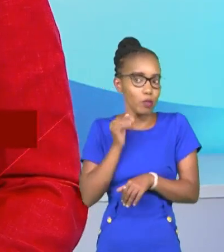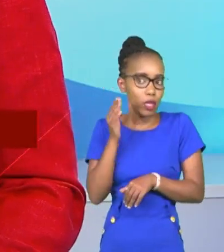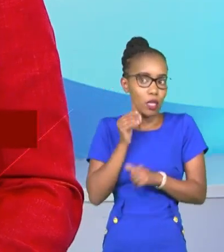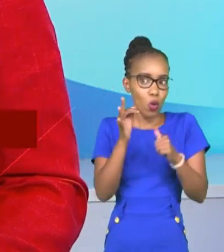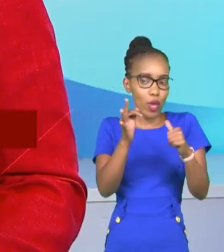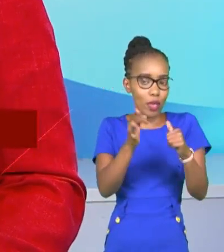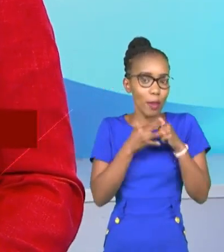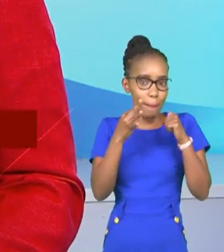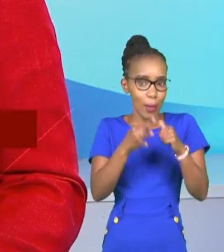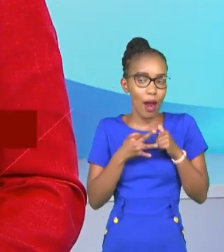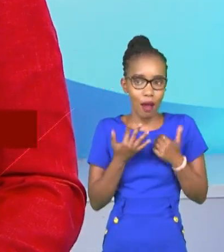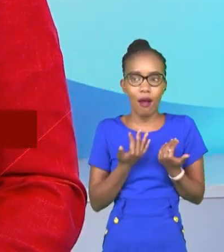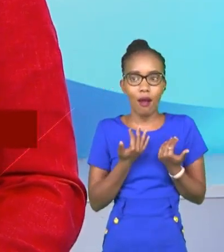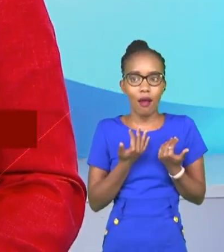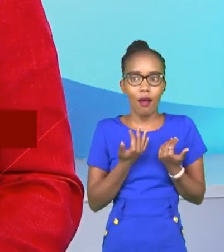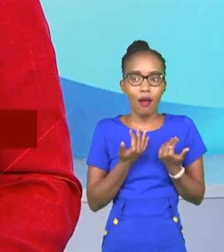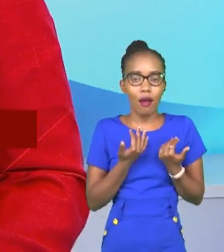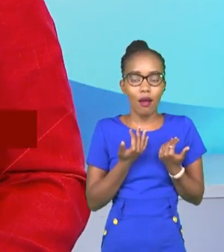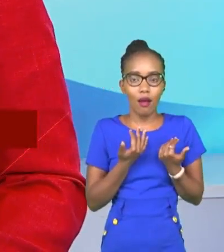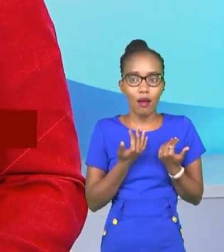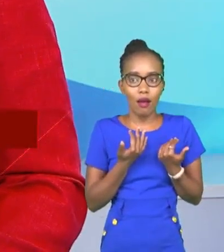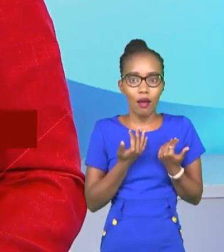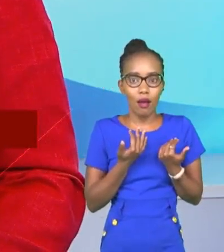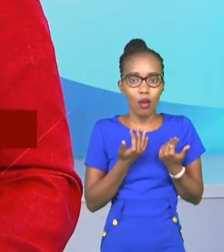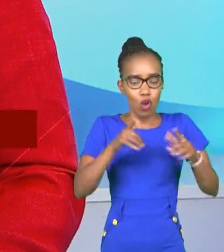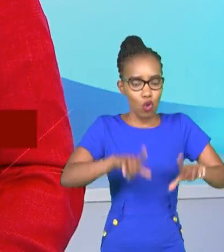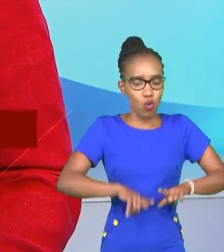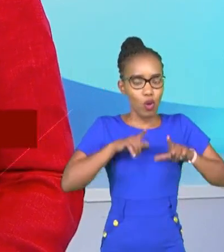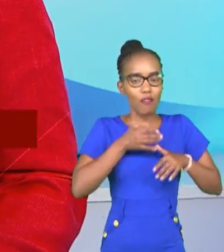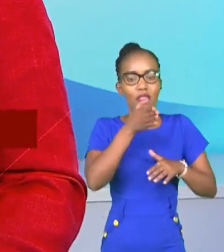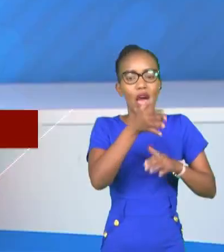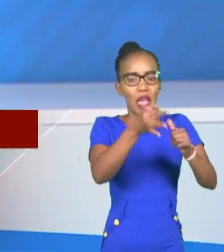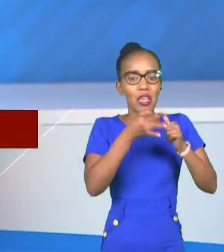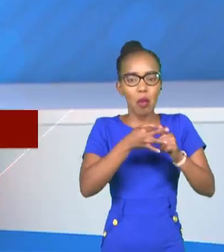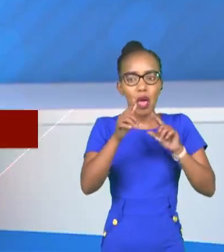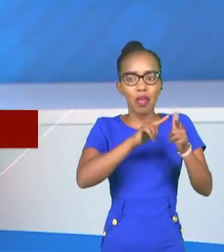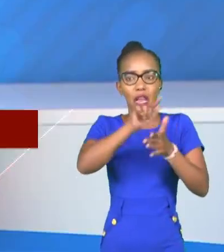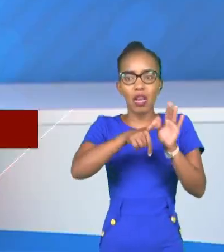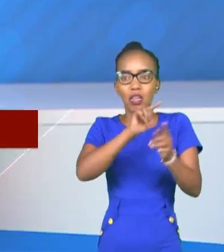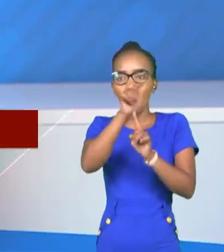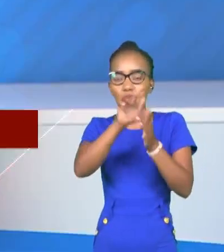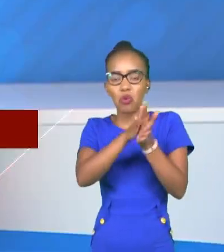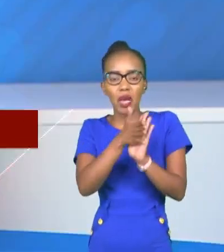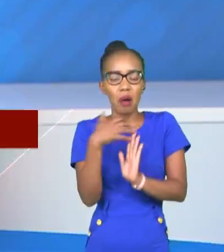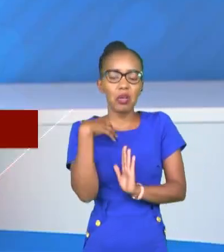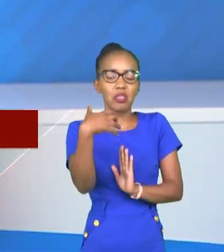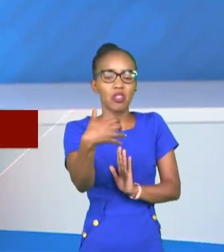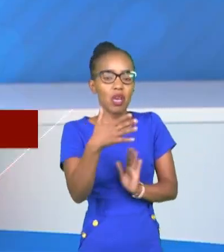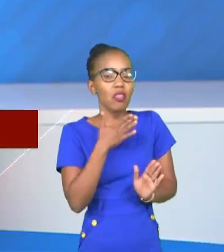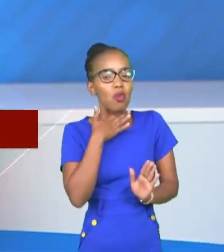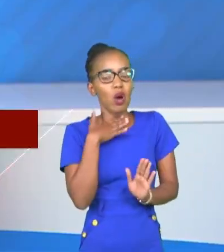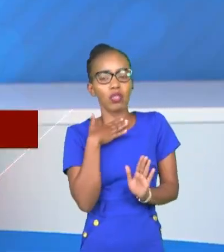Kibera incident where you were amongst them and they saw you rising and they felt like you have left them and I don't know out of